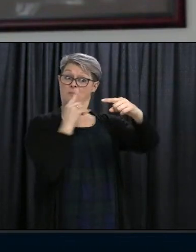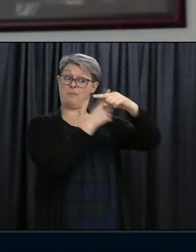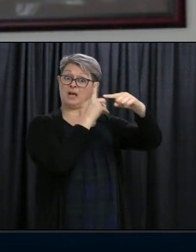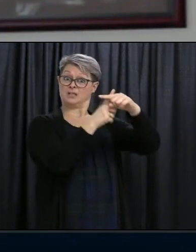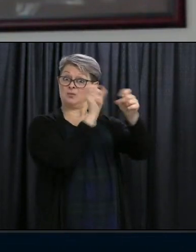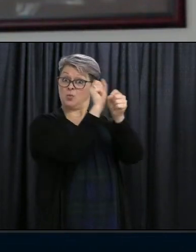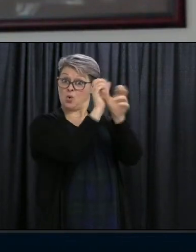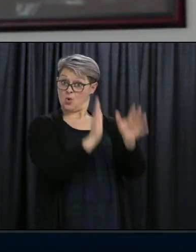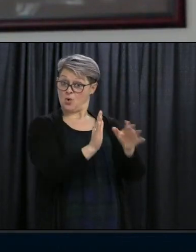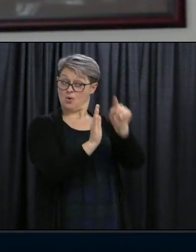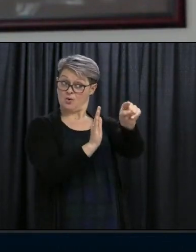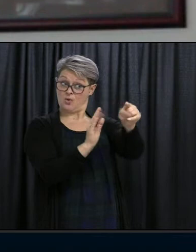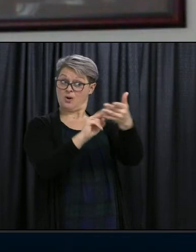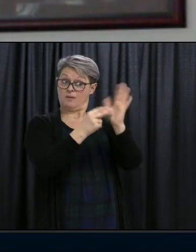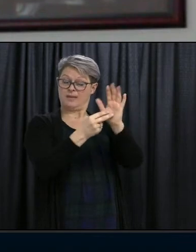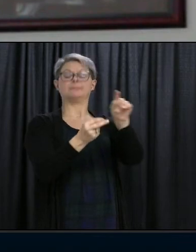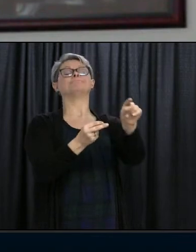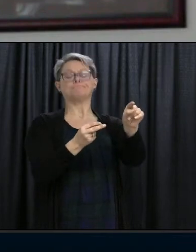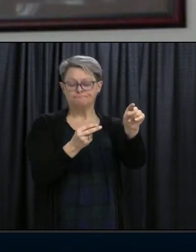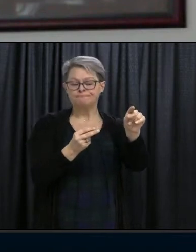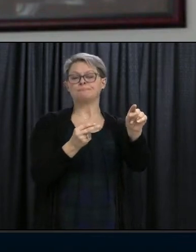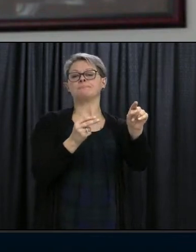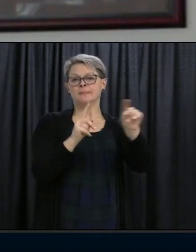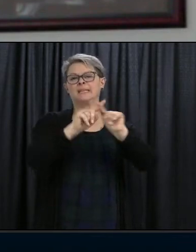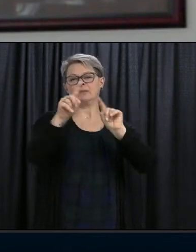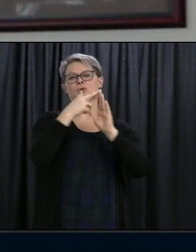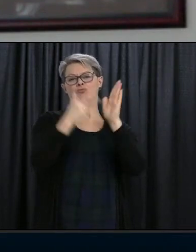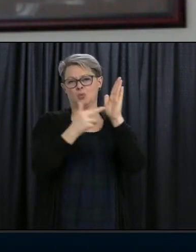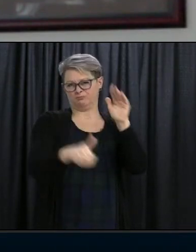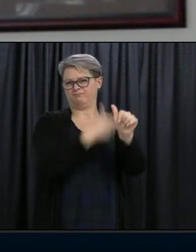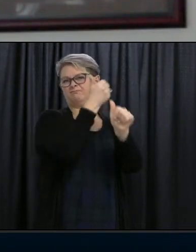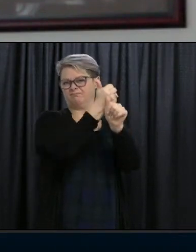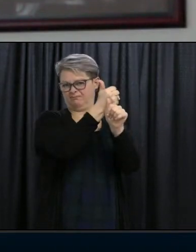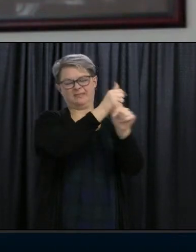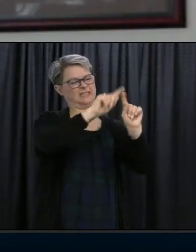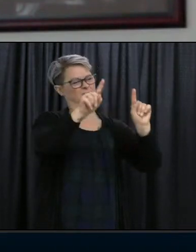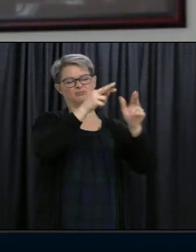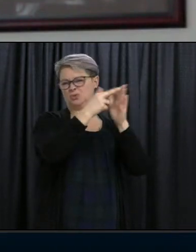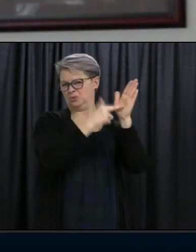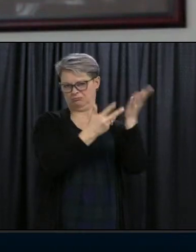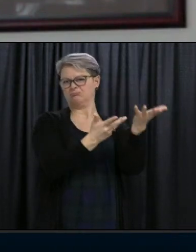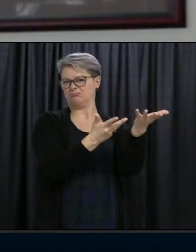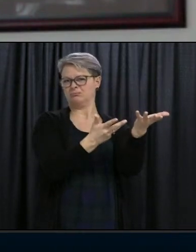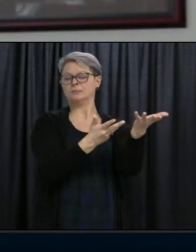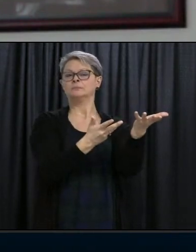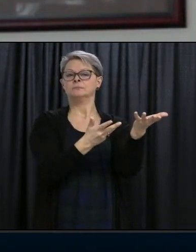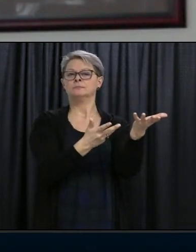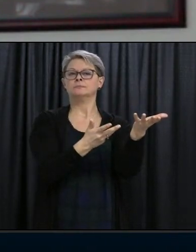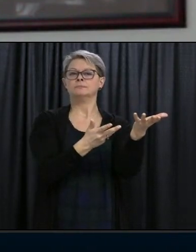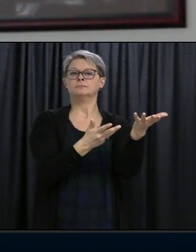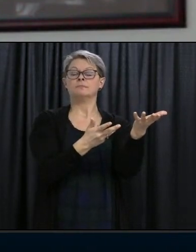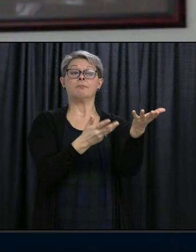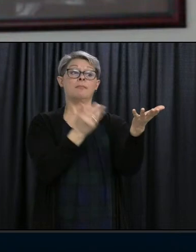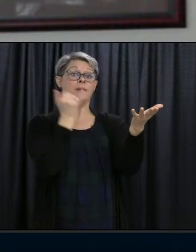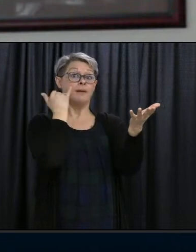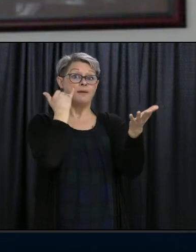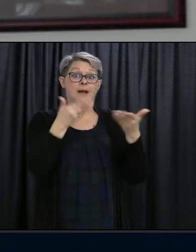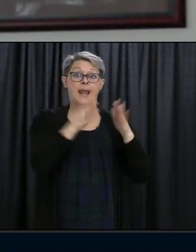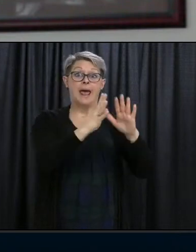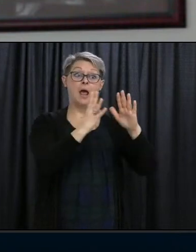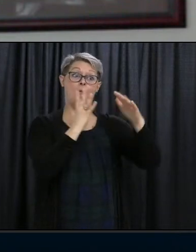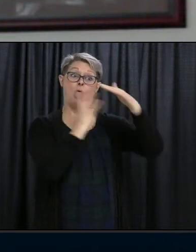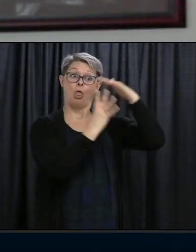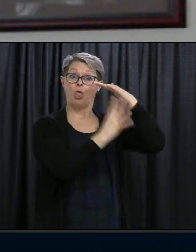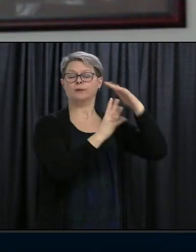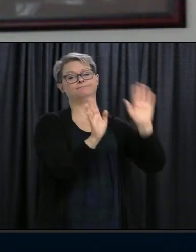there. My understanding is that the general volume of traffic in the hospital